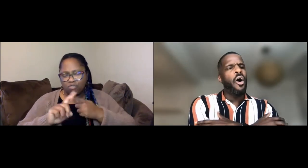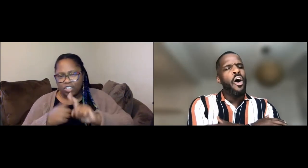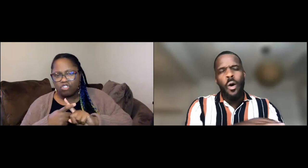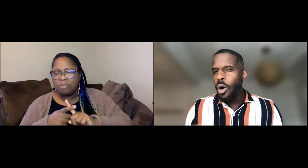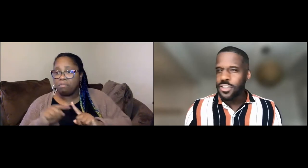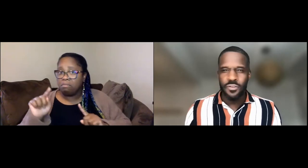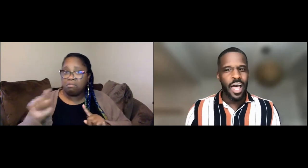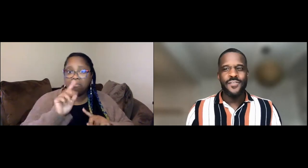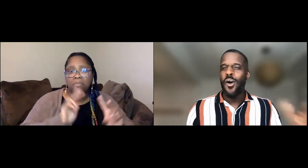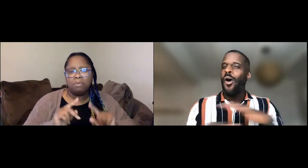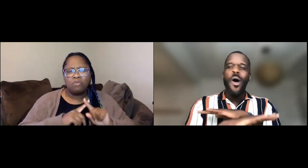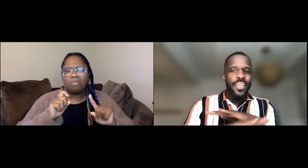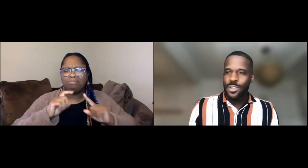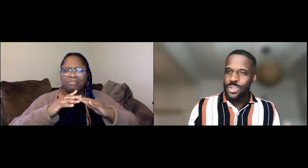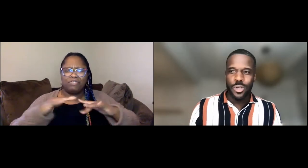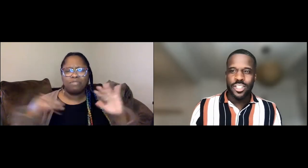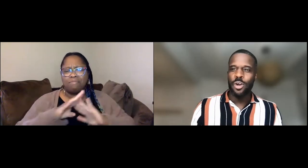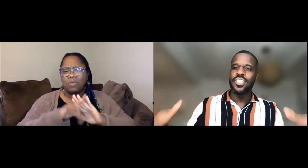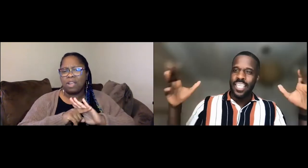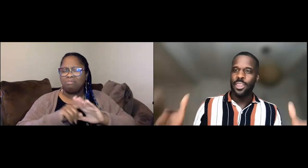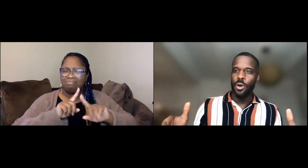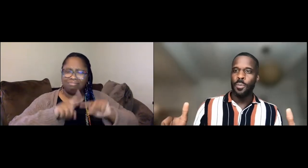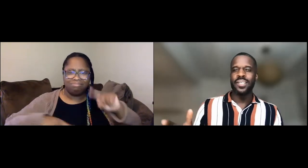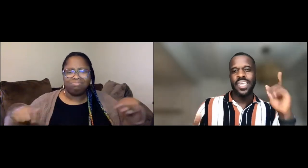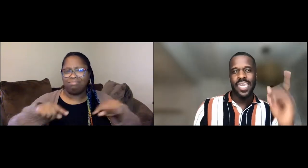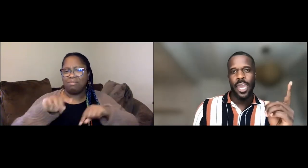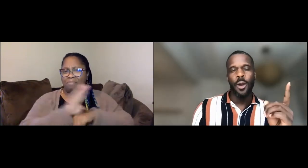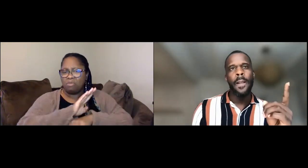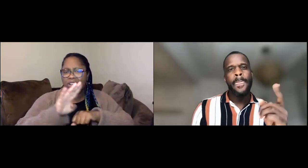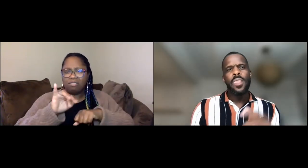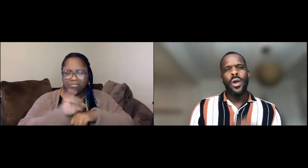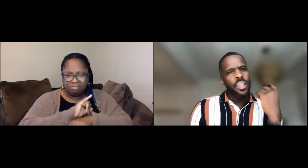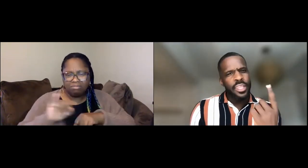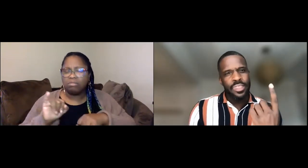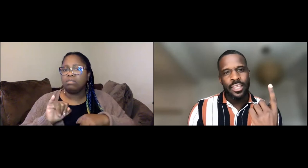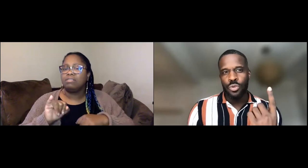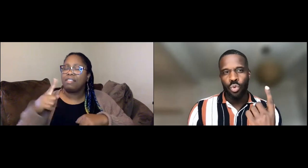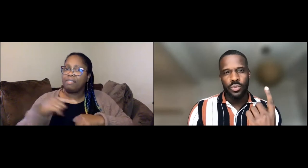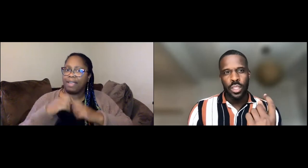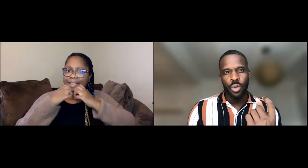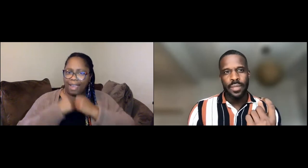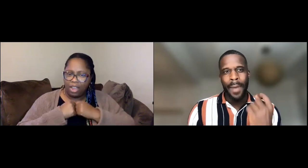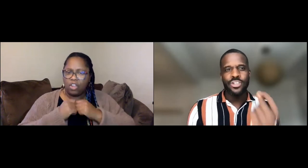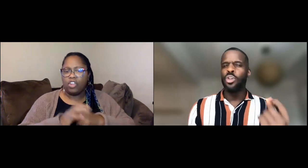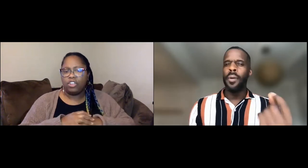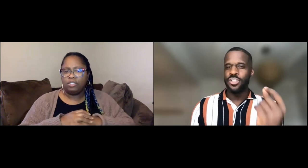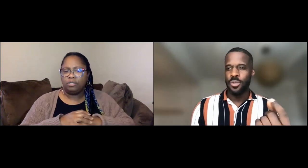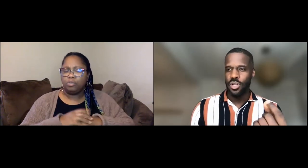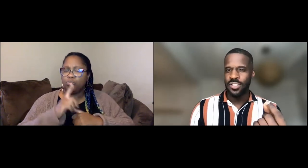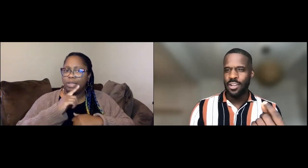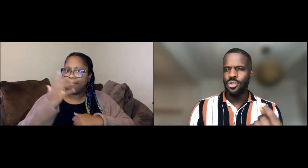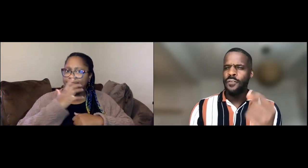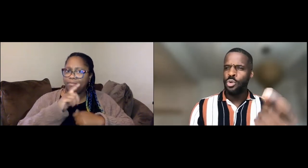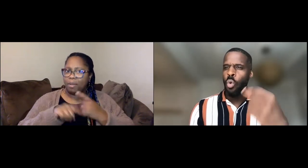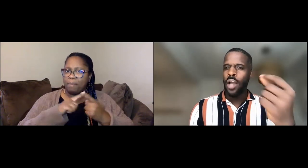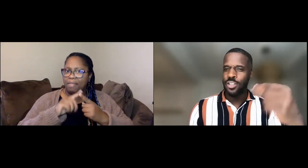from all walks of life, all industries, that are together because they care. Right. Another thing that I think is really, really magical about this community